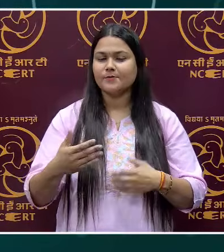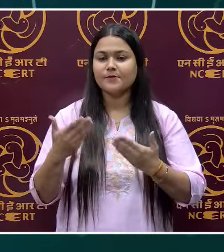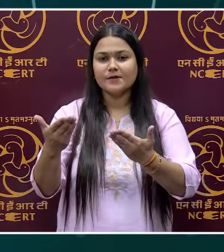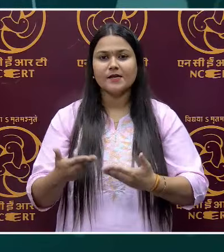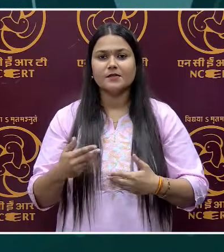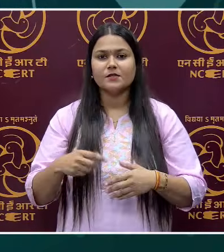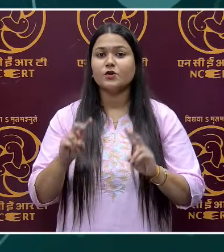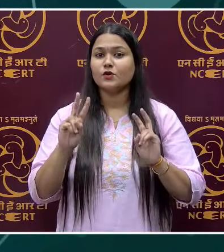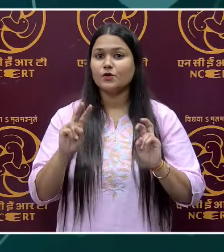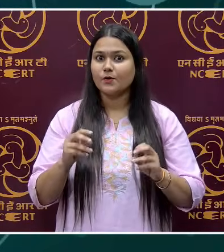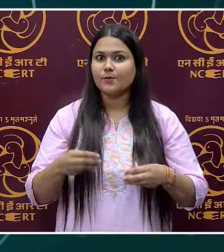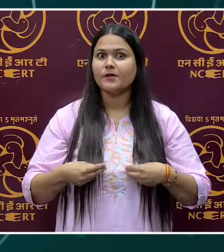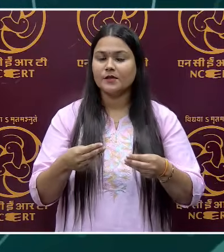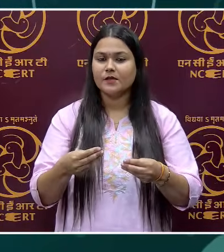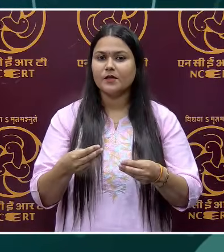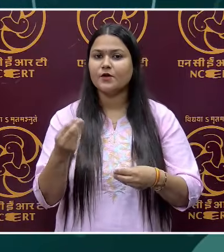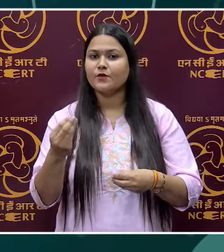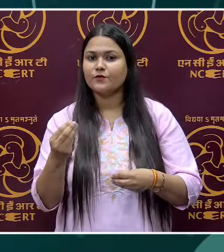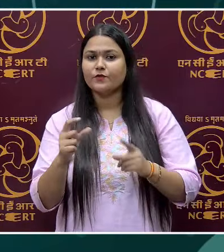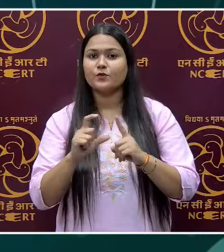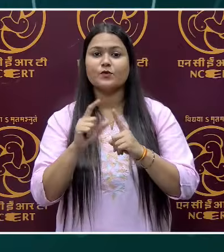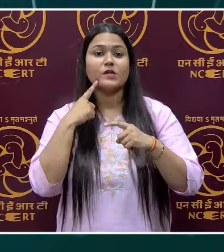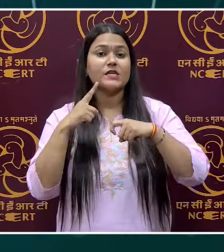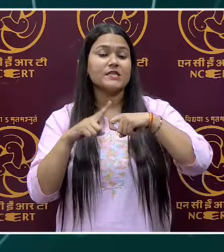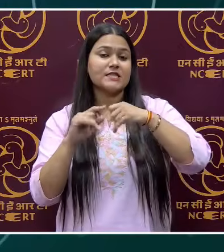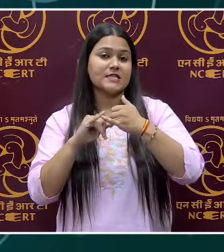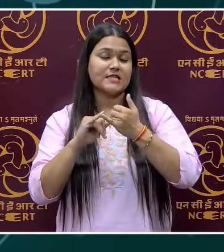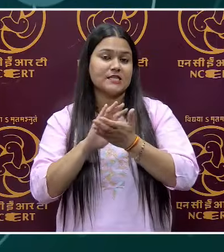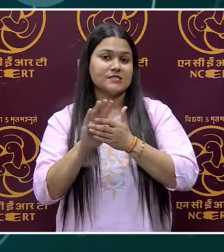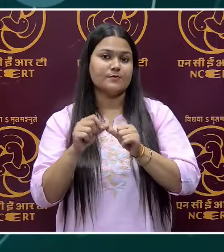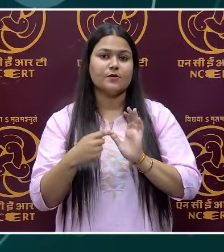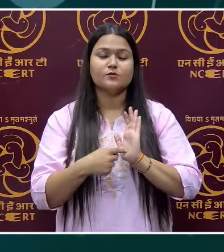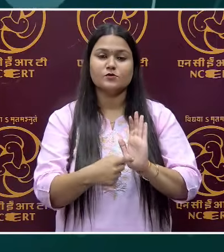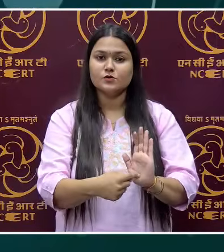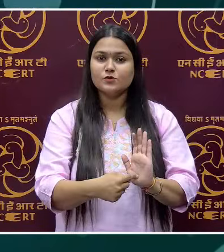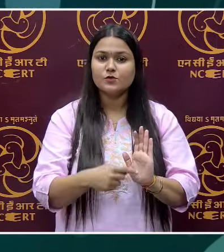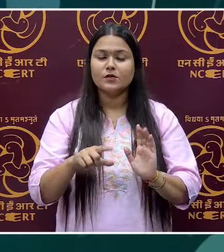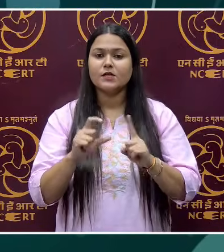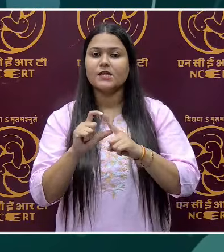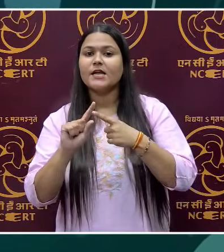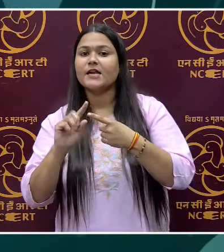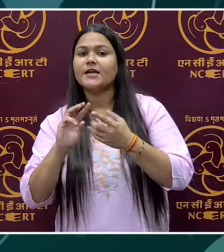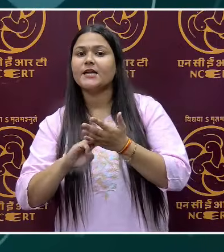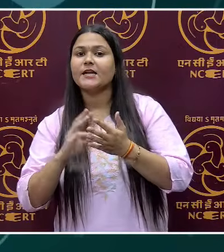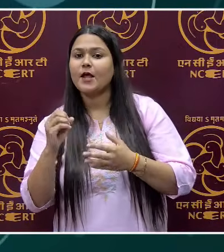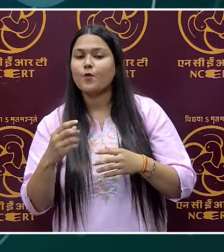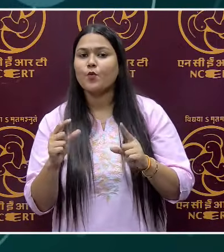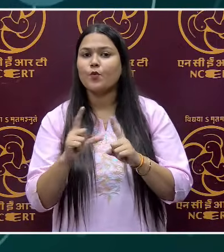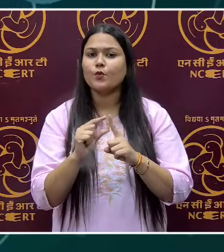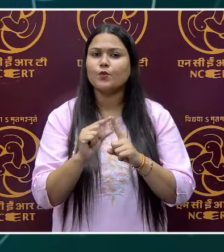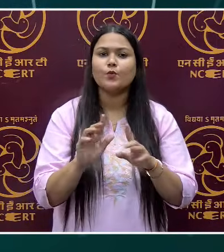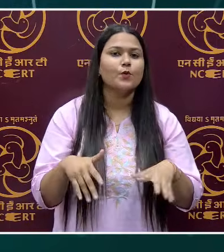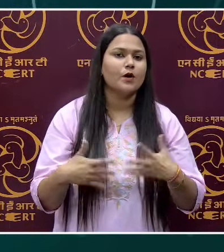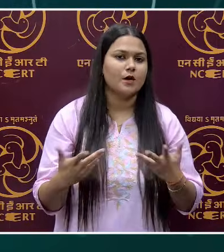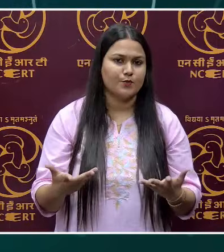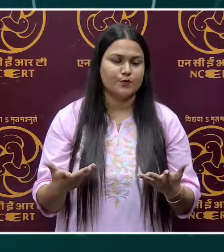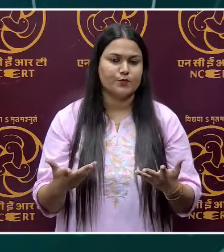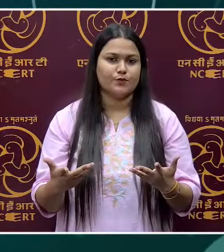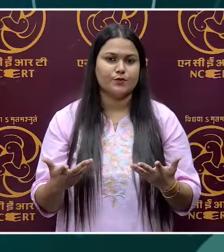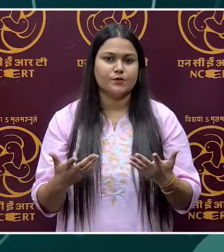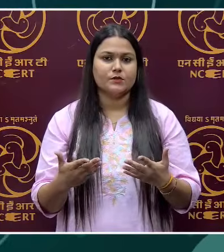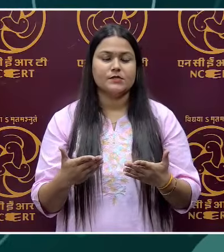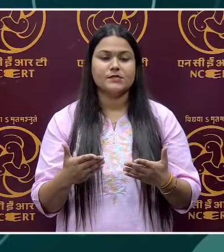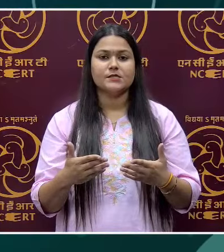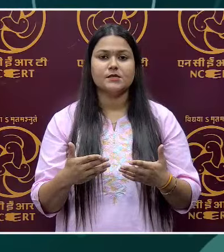are certain simulations on Diksha platform, and we try and show you the demonstration of these simulations. There are